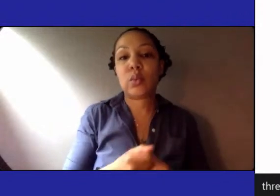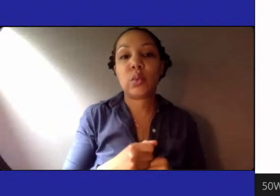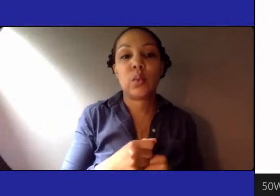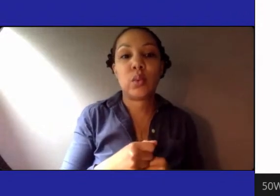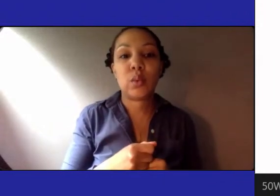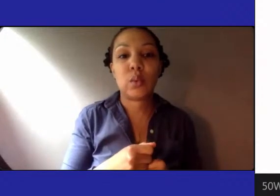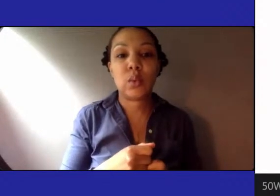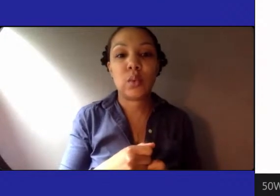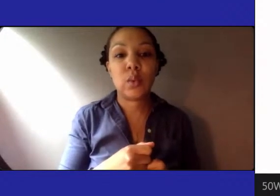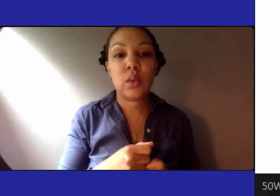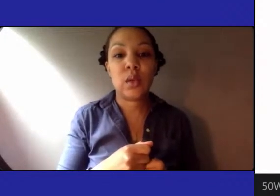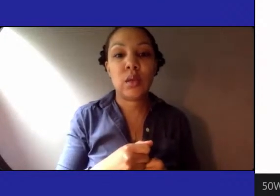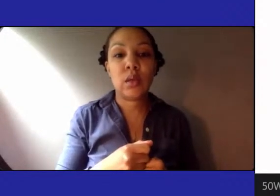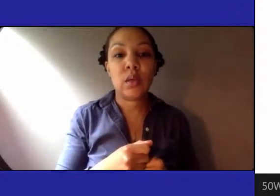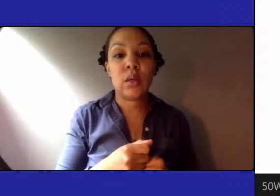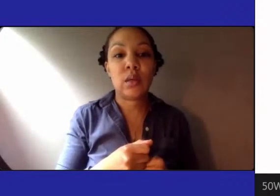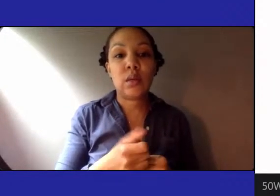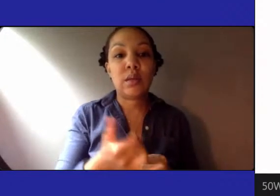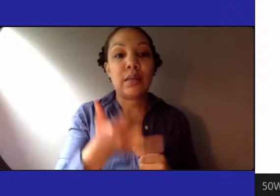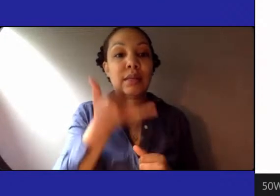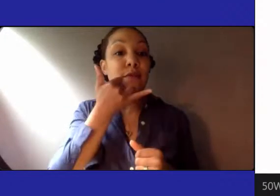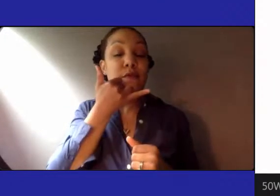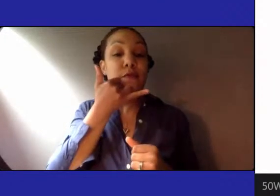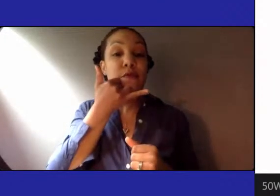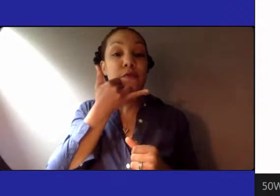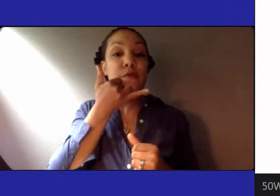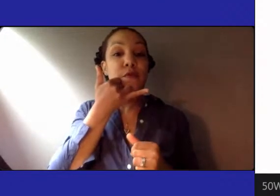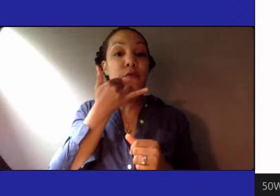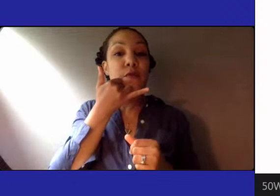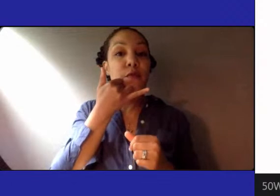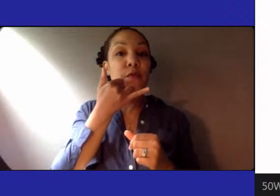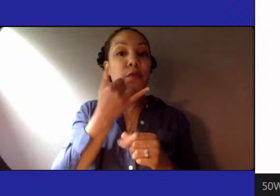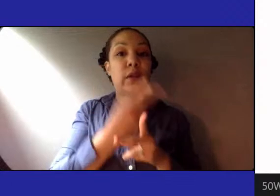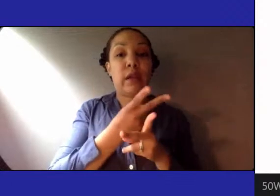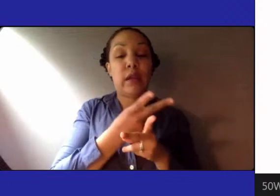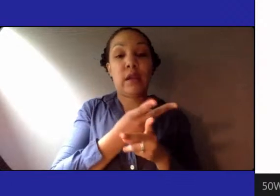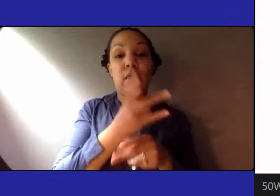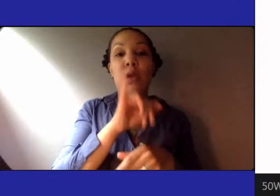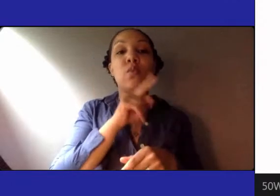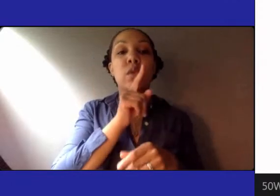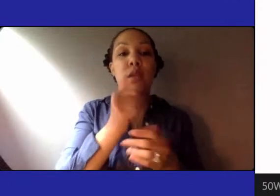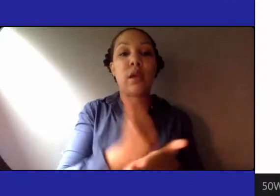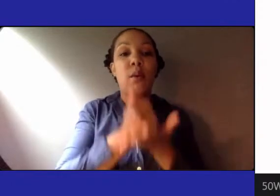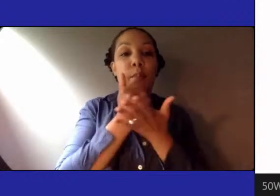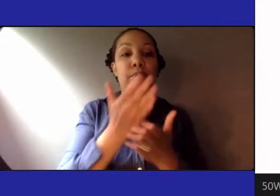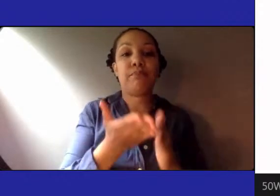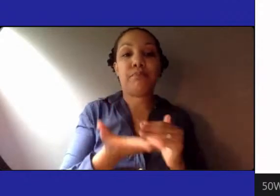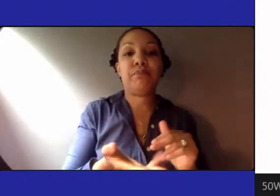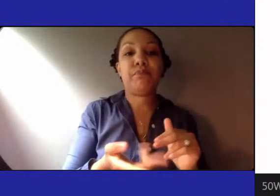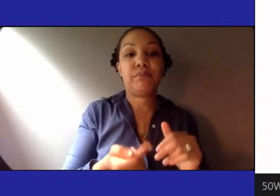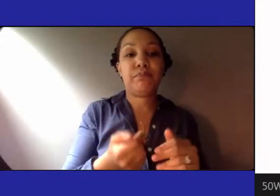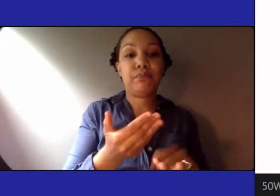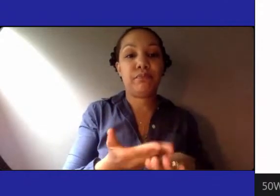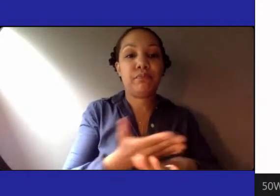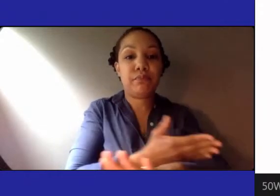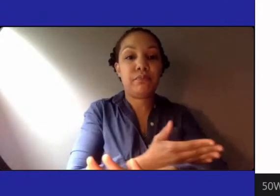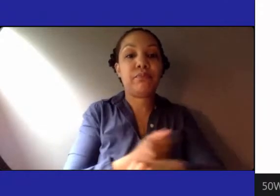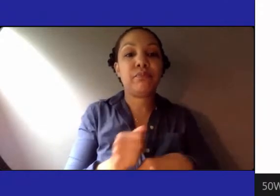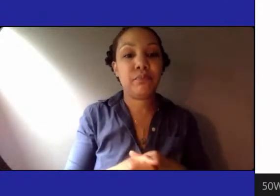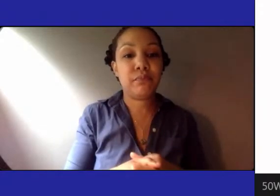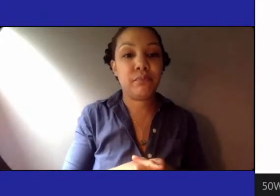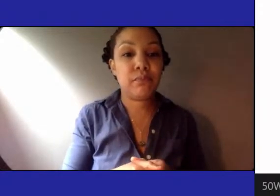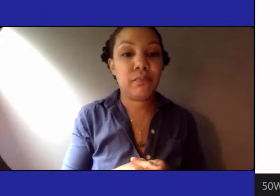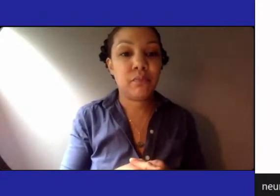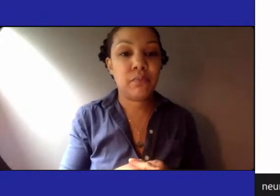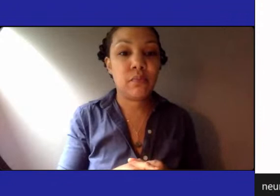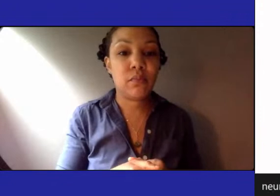significant improvements in time to treatment. In the first 3 examples, you can see that the time from the door to TPA was 43